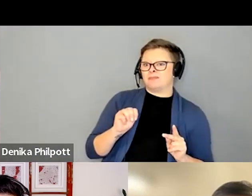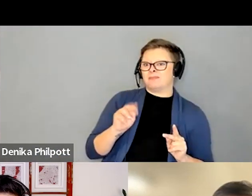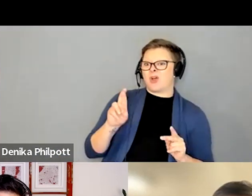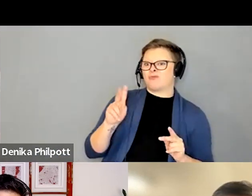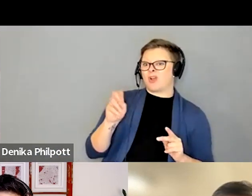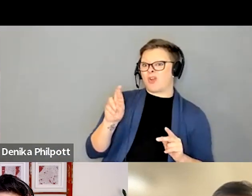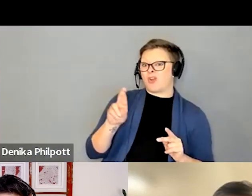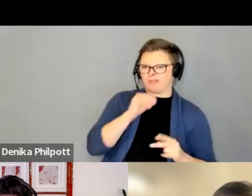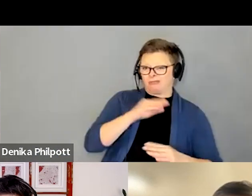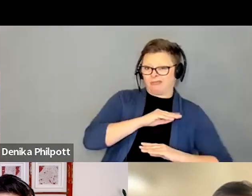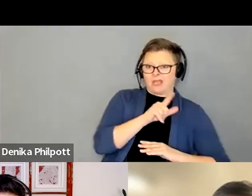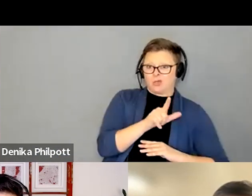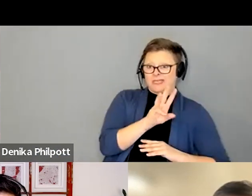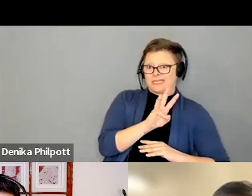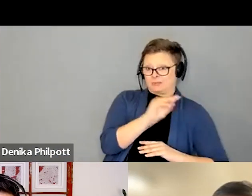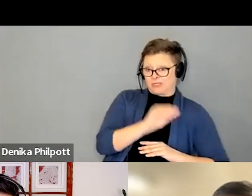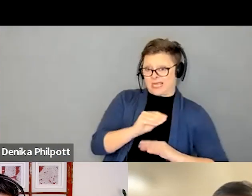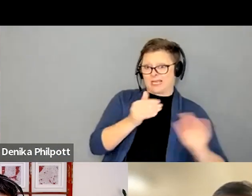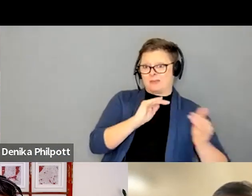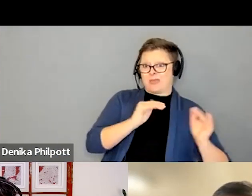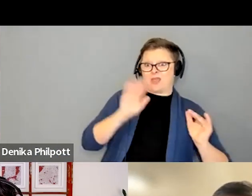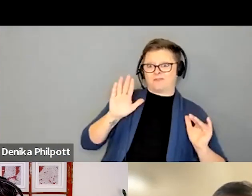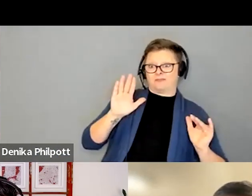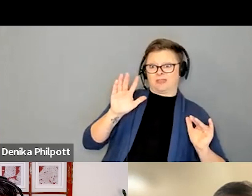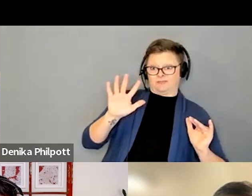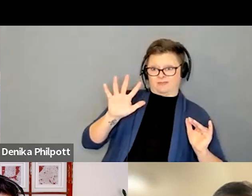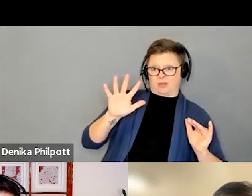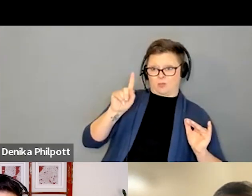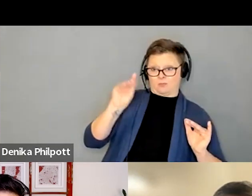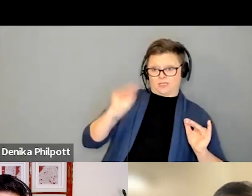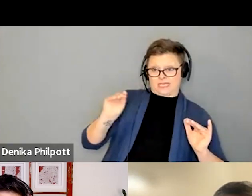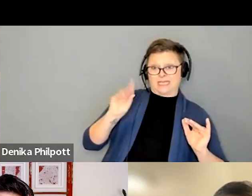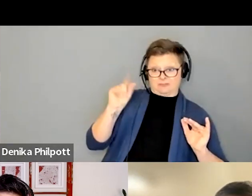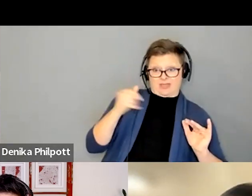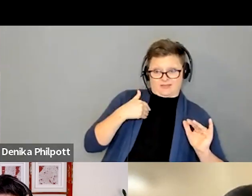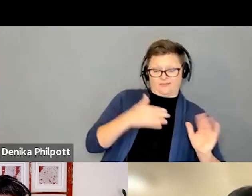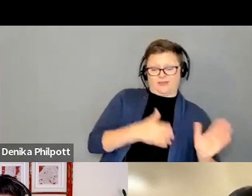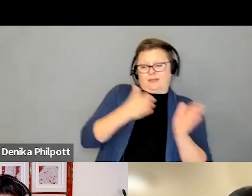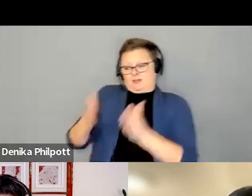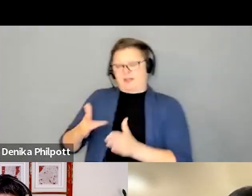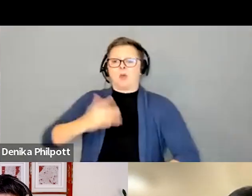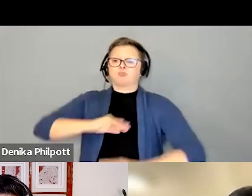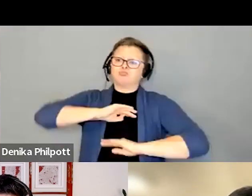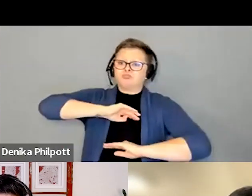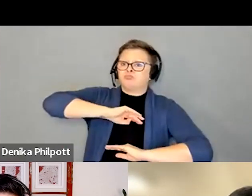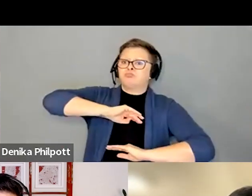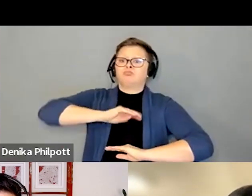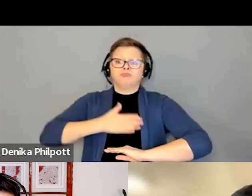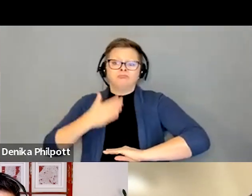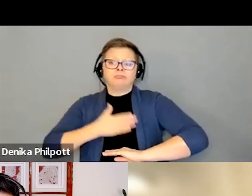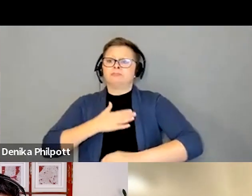26%, compared to 51% among those with disabilities. And among those feeling fulfilled in the general